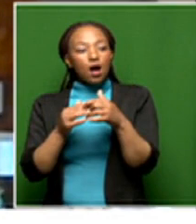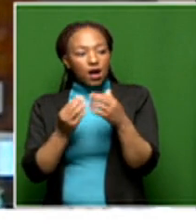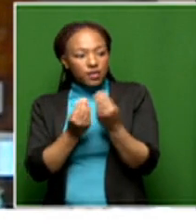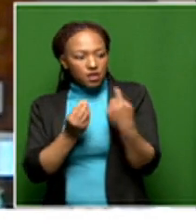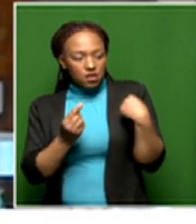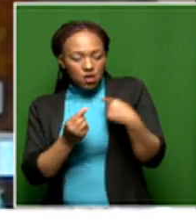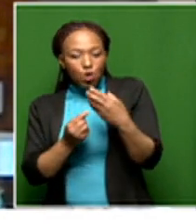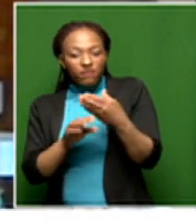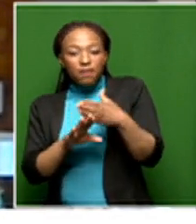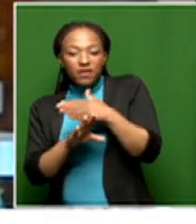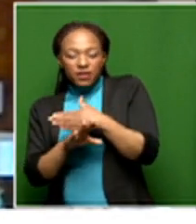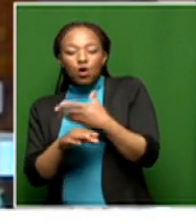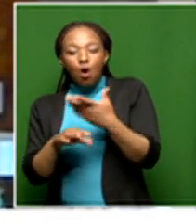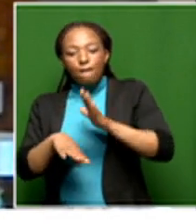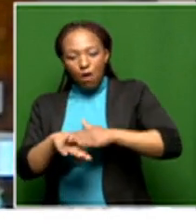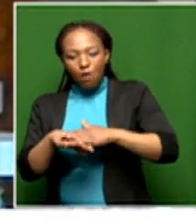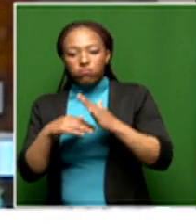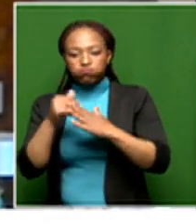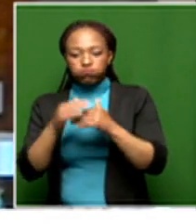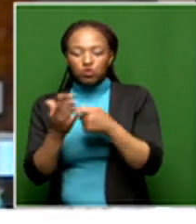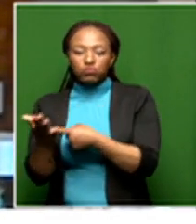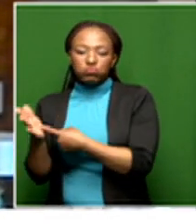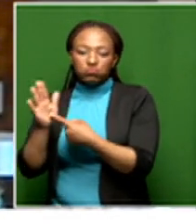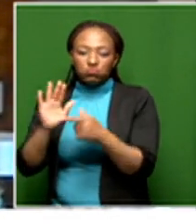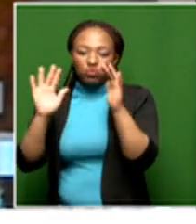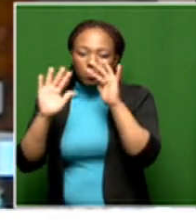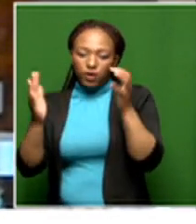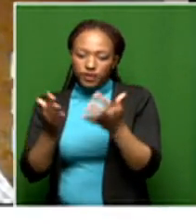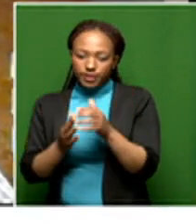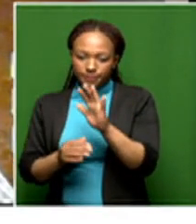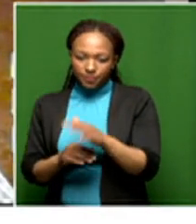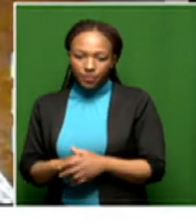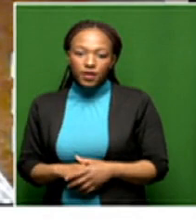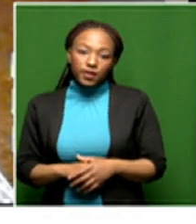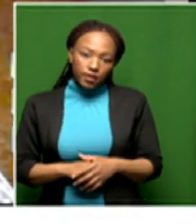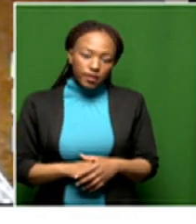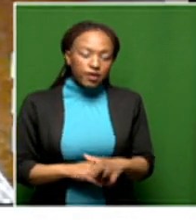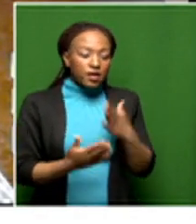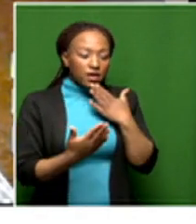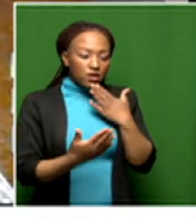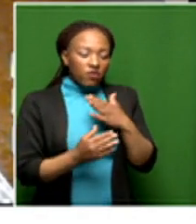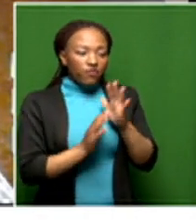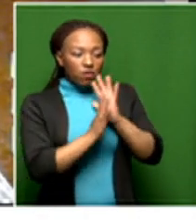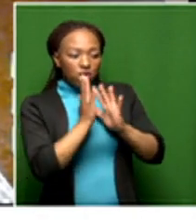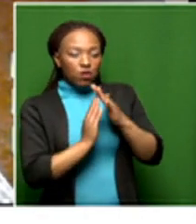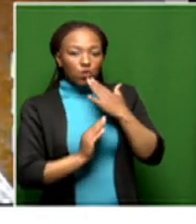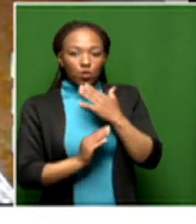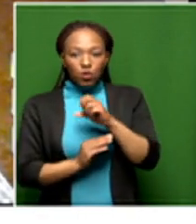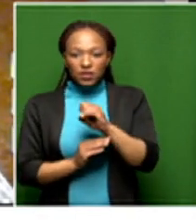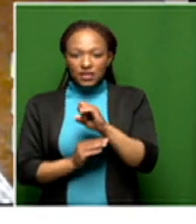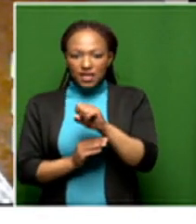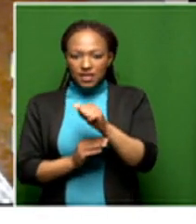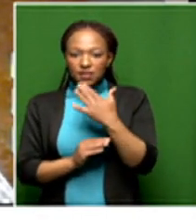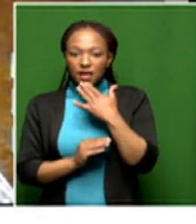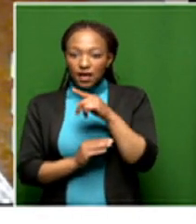had previously and more in order to showcase to the world. Well, Sisa, thanks so much for speaking to us. Sisa Ntshona is the CEO